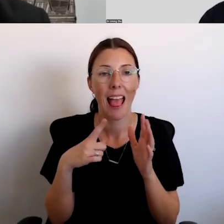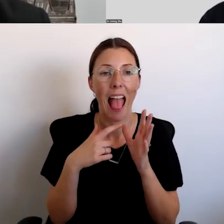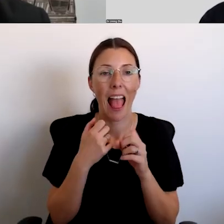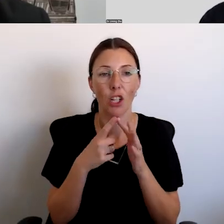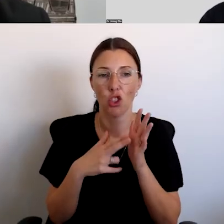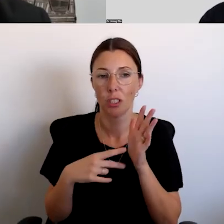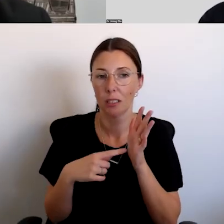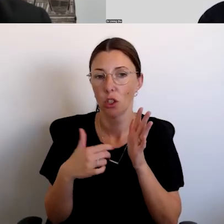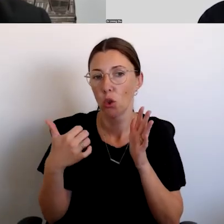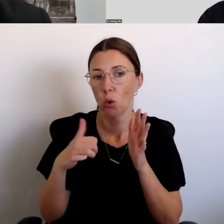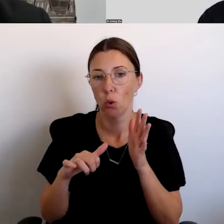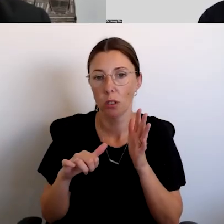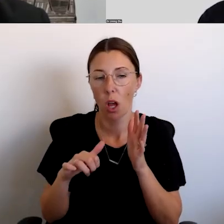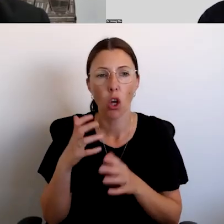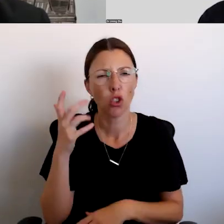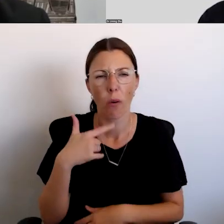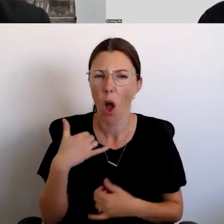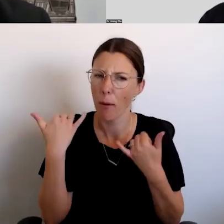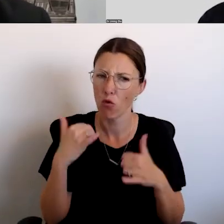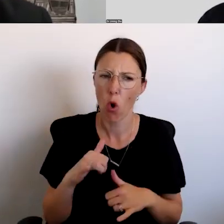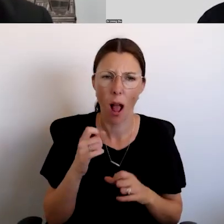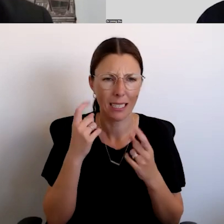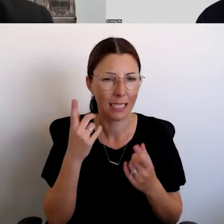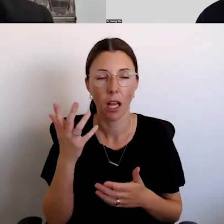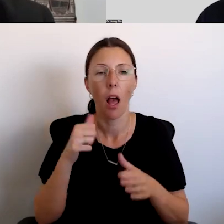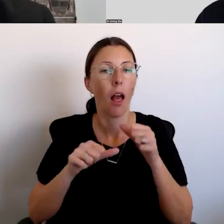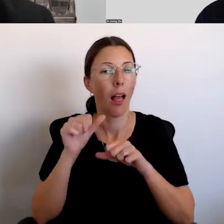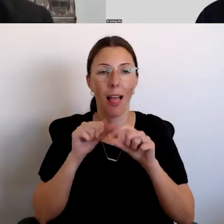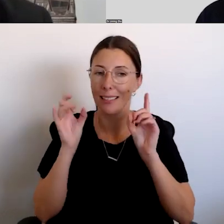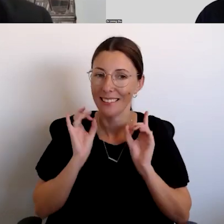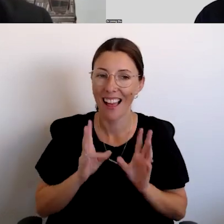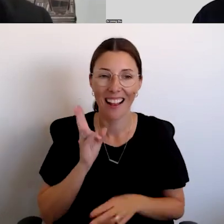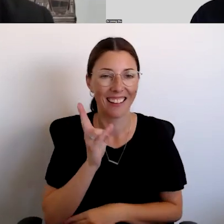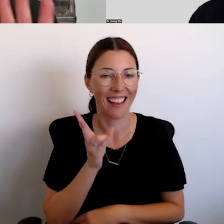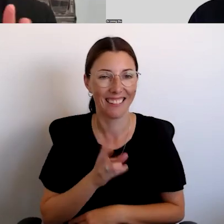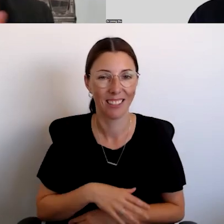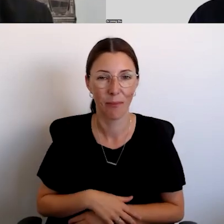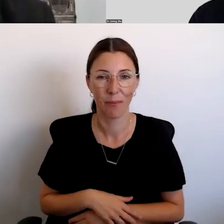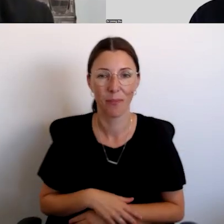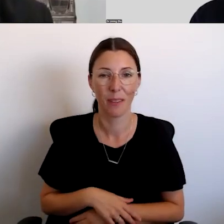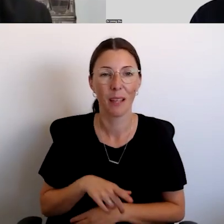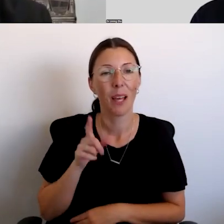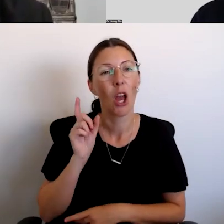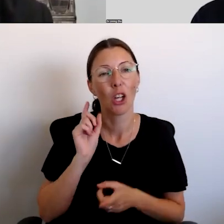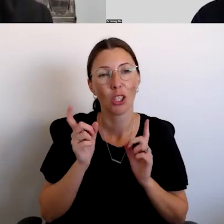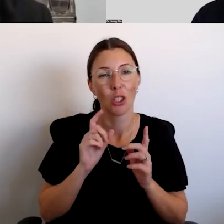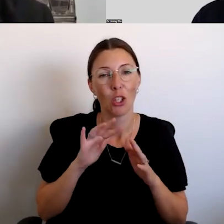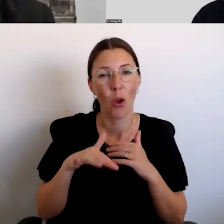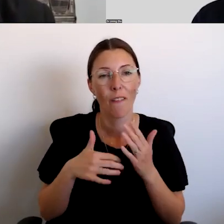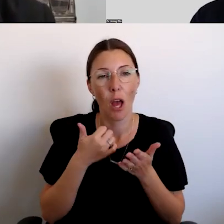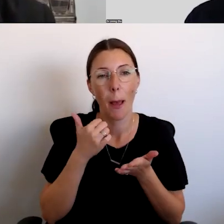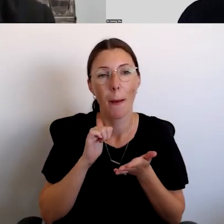process. No, I've misread that entirely. Let me start this again. This person's concerned about publishers